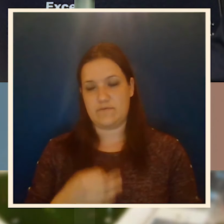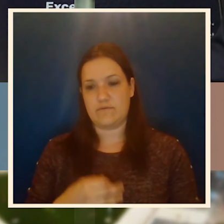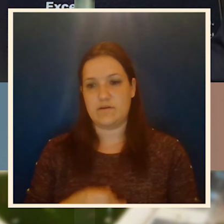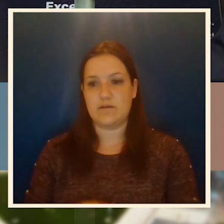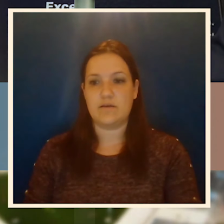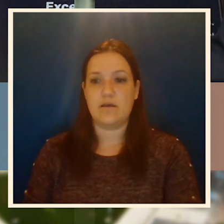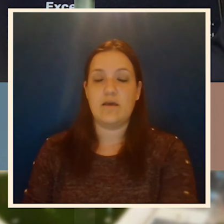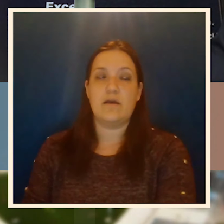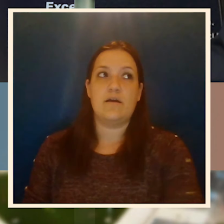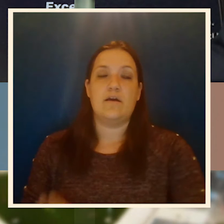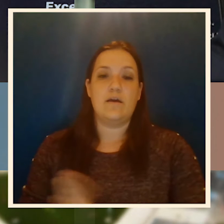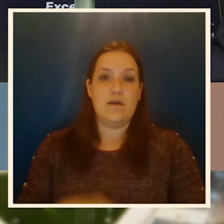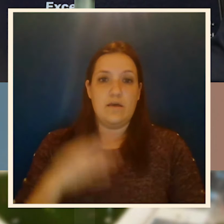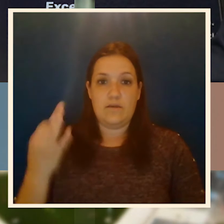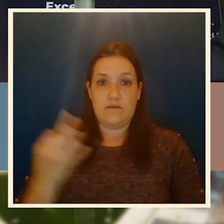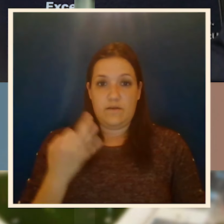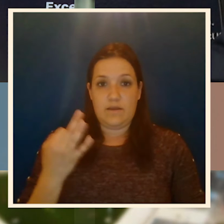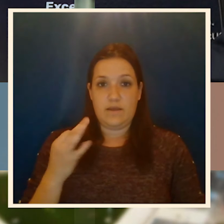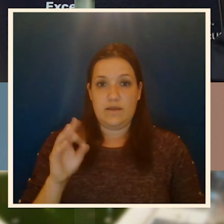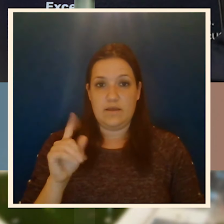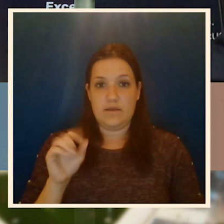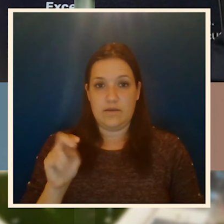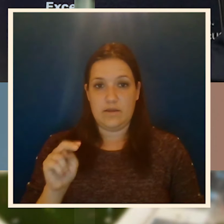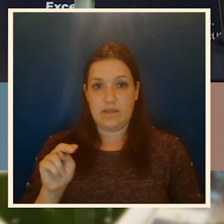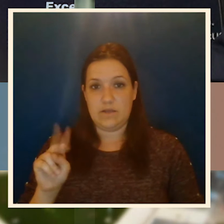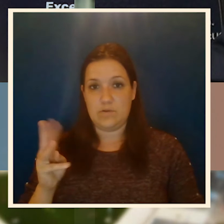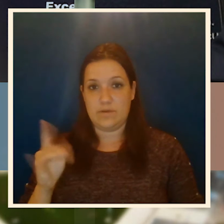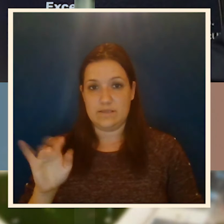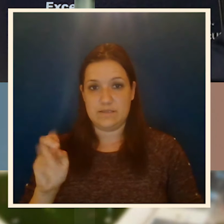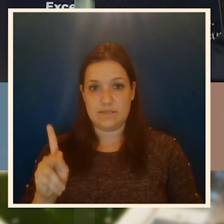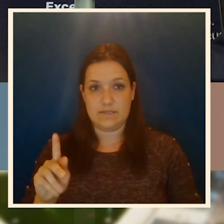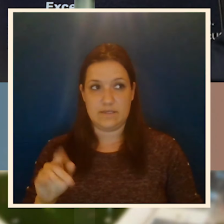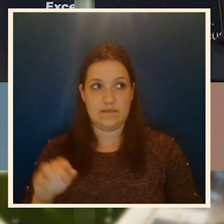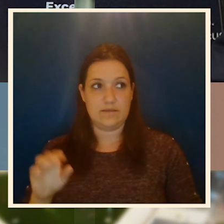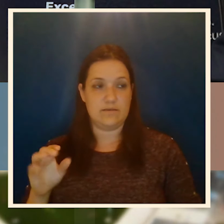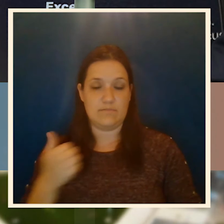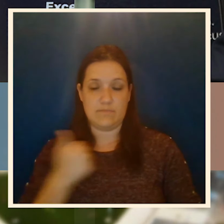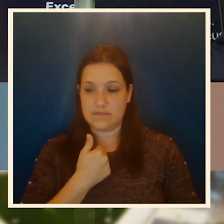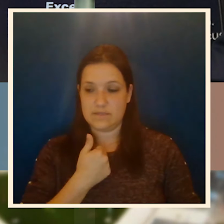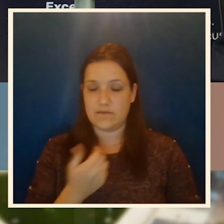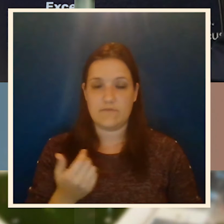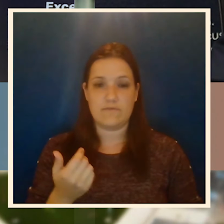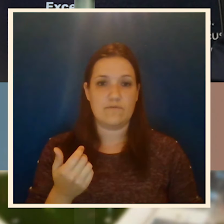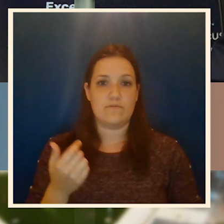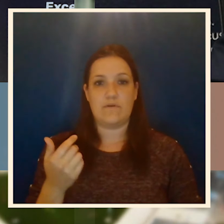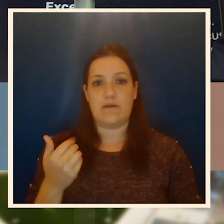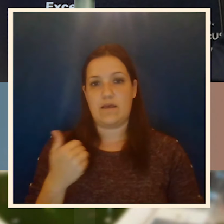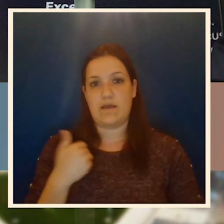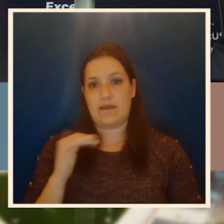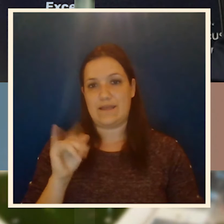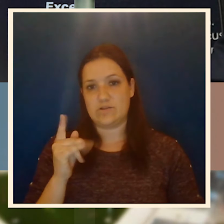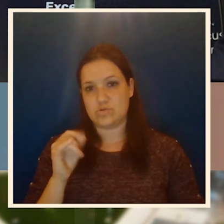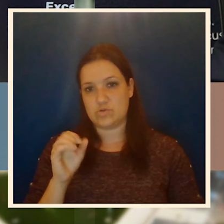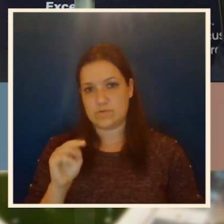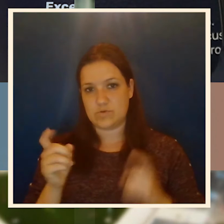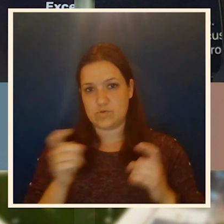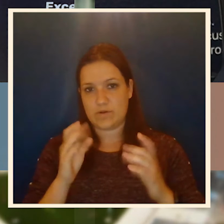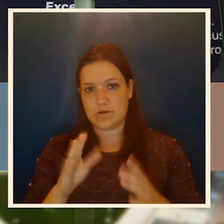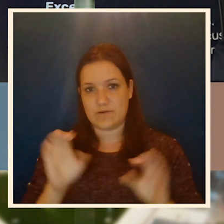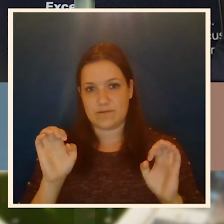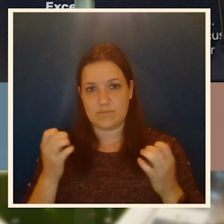on Friday, Carrie Nowesky and I, Emma Mosier, Emma's our interim director of the